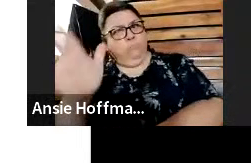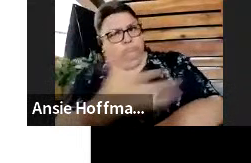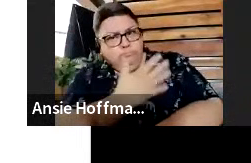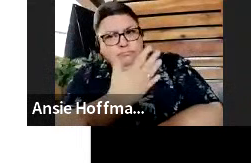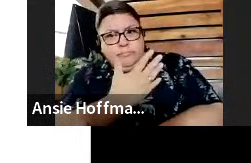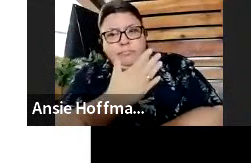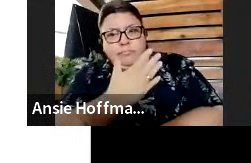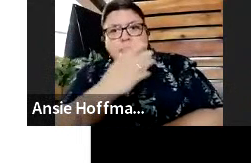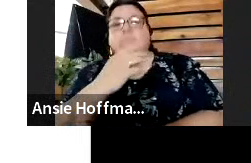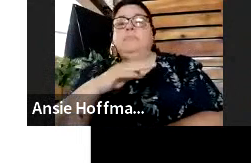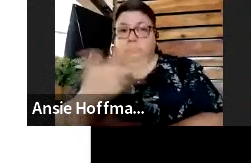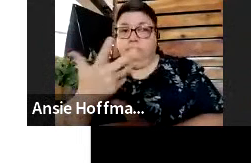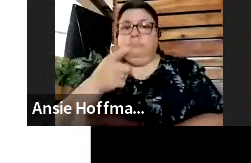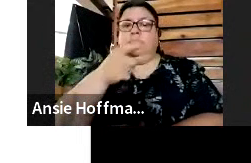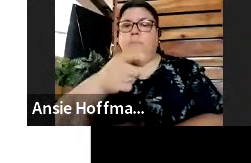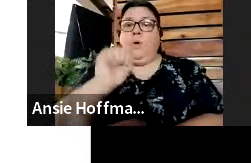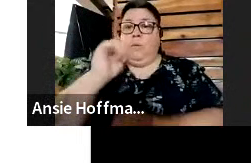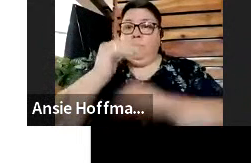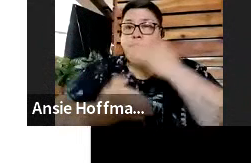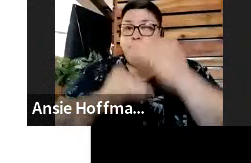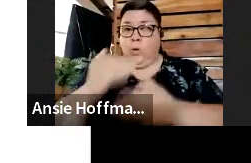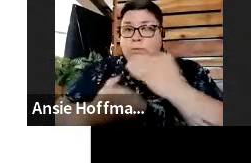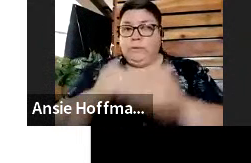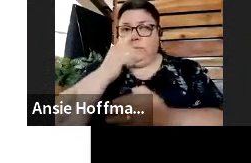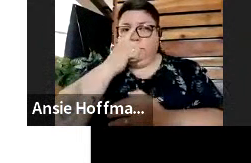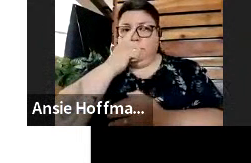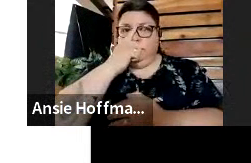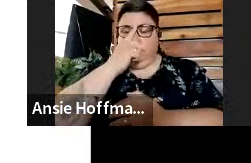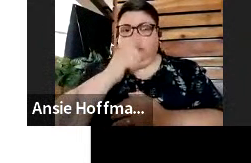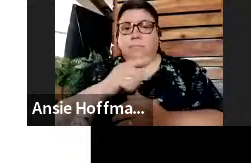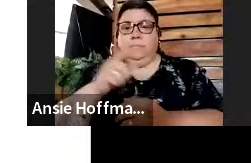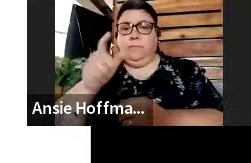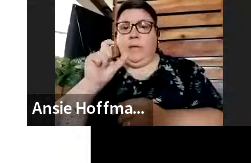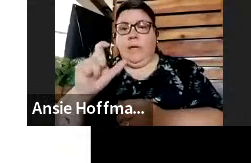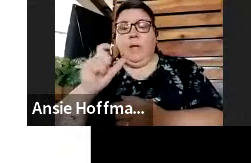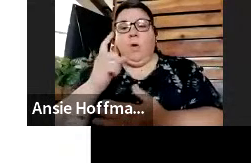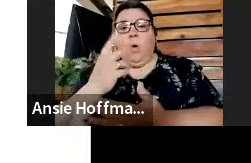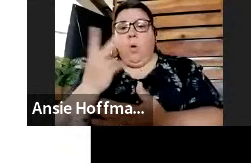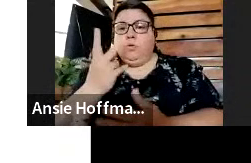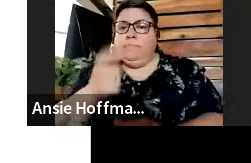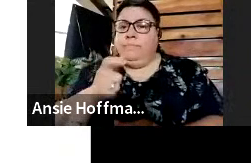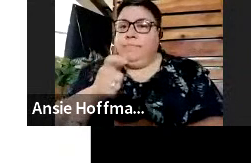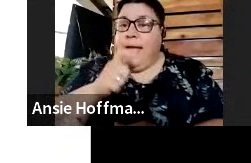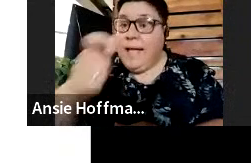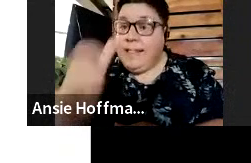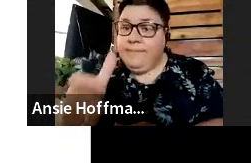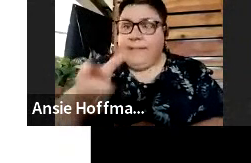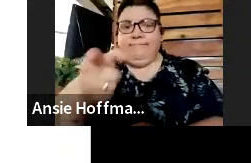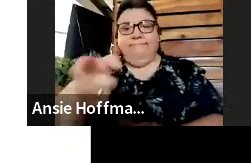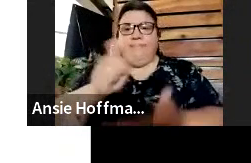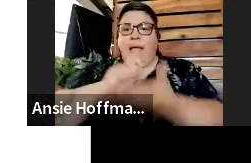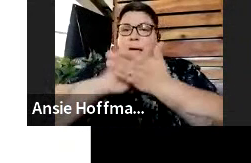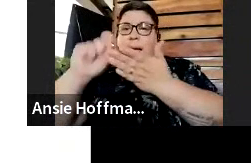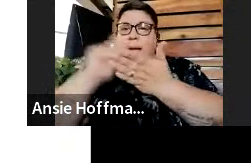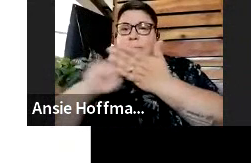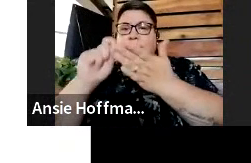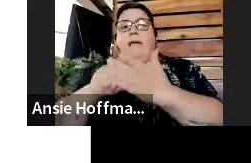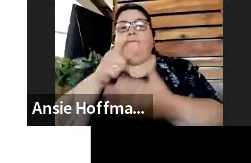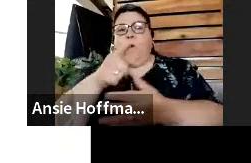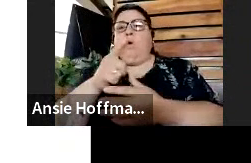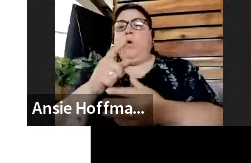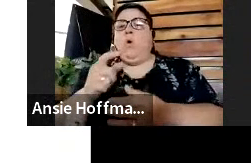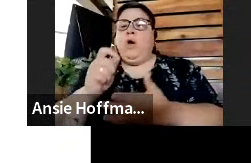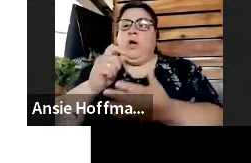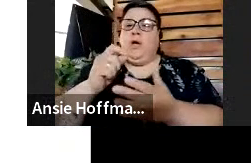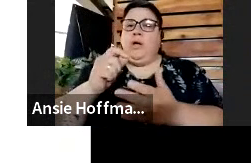this process, you can then be also advised to apply for a tariff determination.